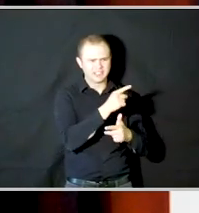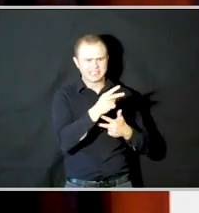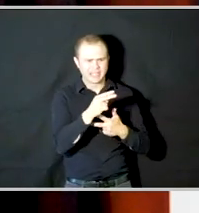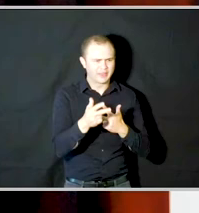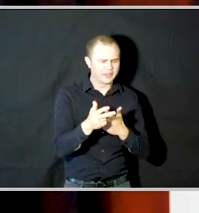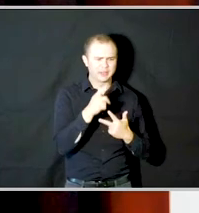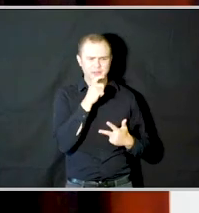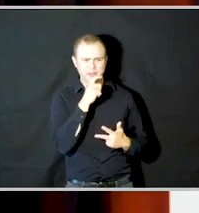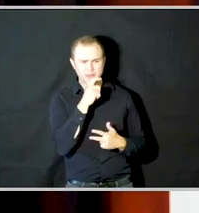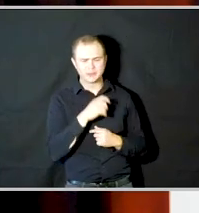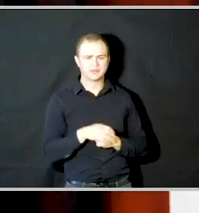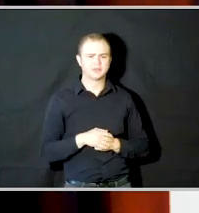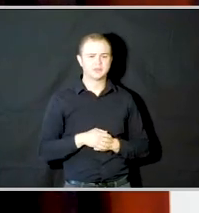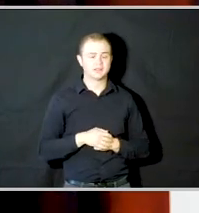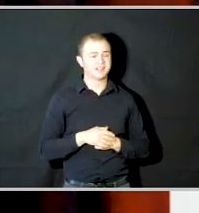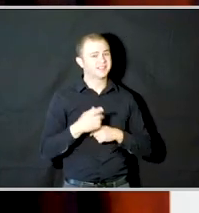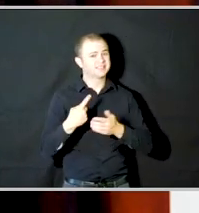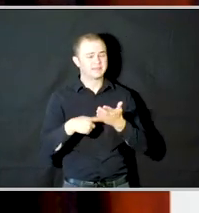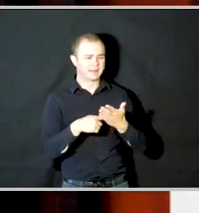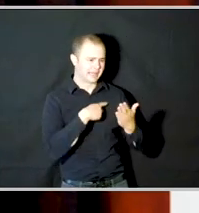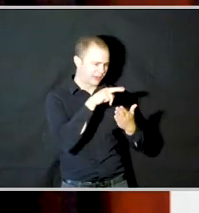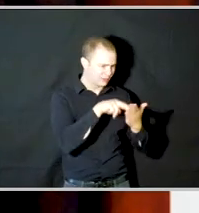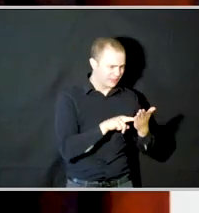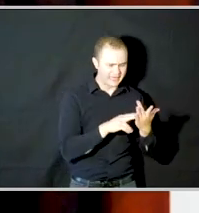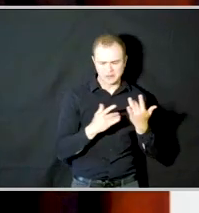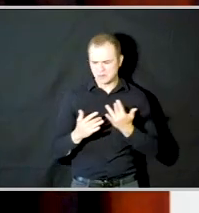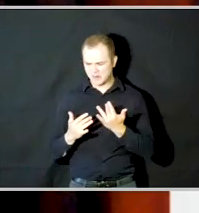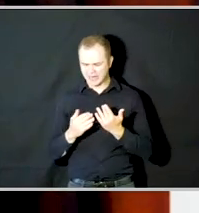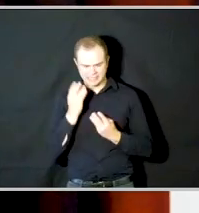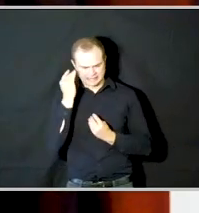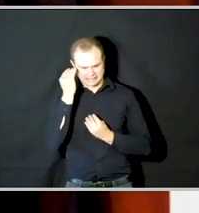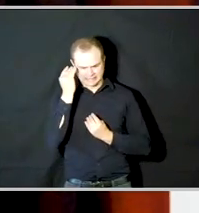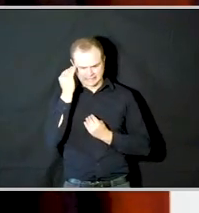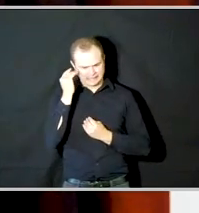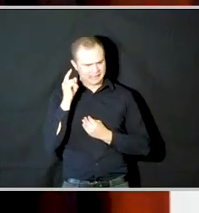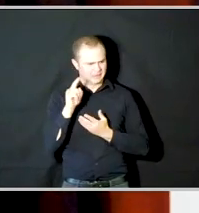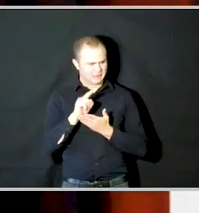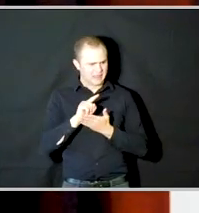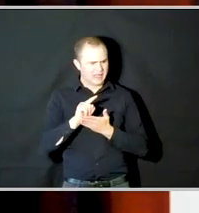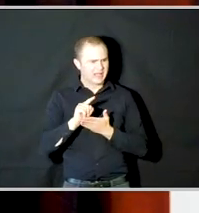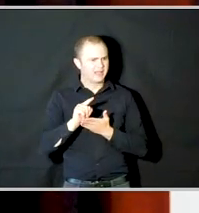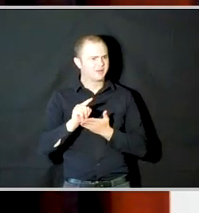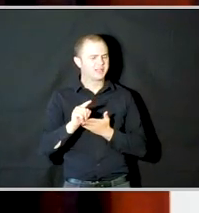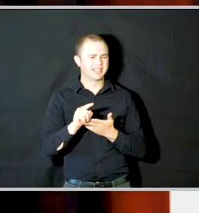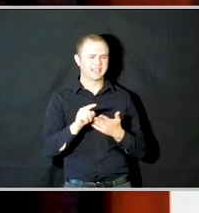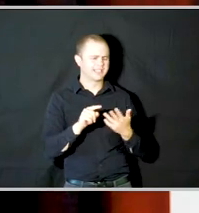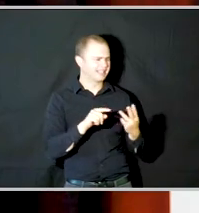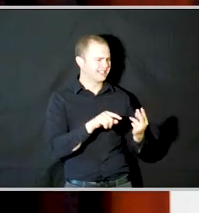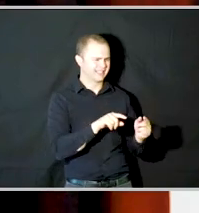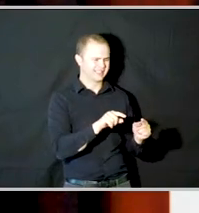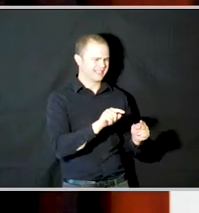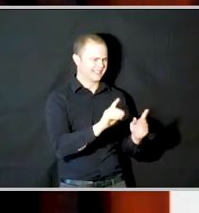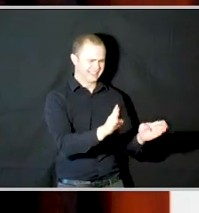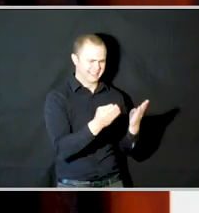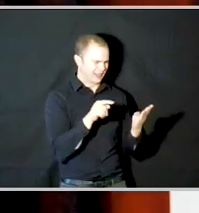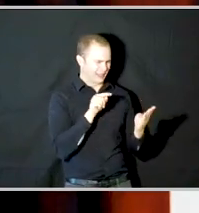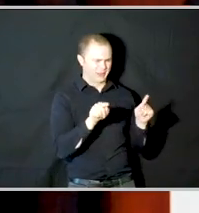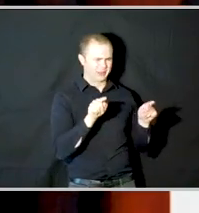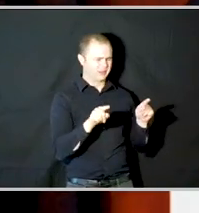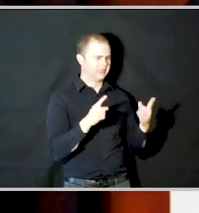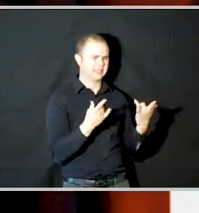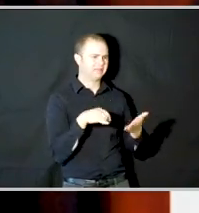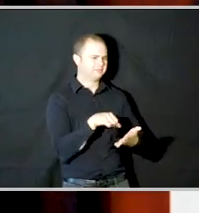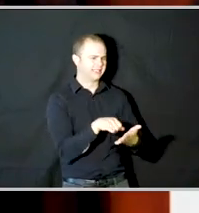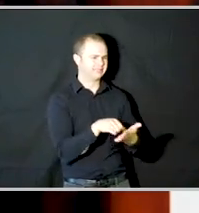there was a week or more that would pass and I'd go, these two are just, it's impossible. It's right, like trying to judge